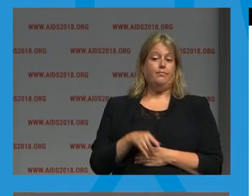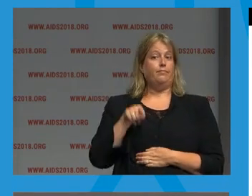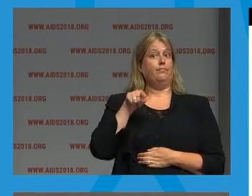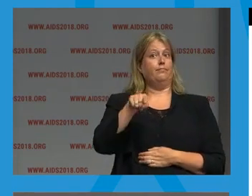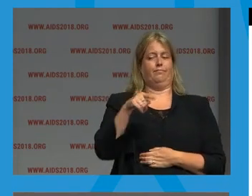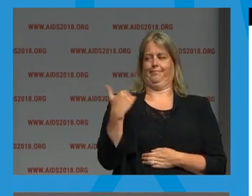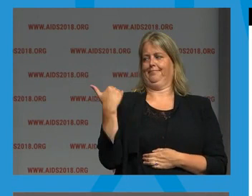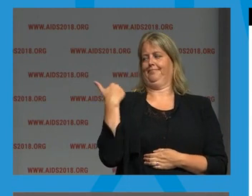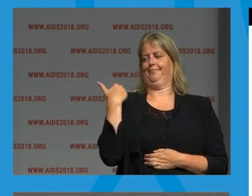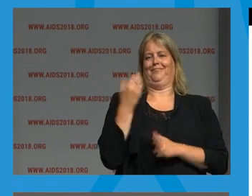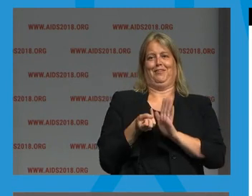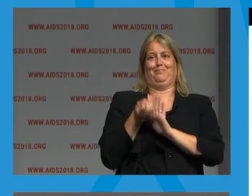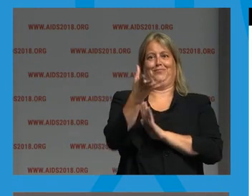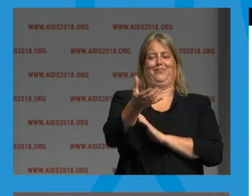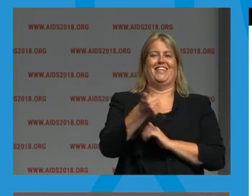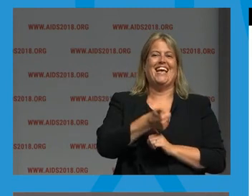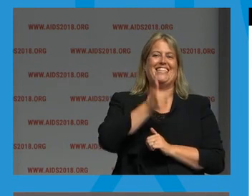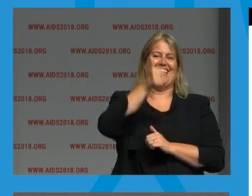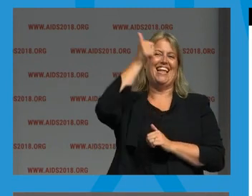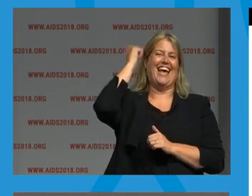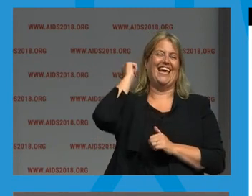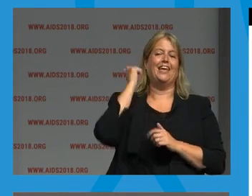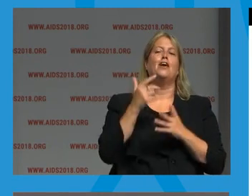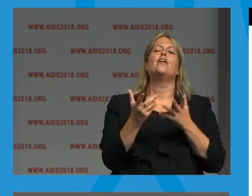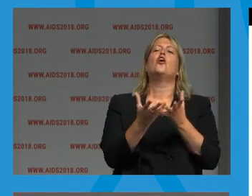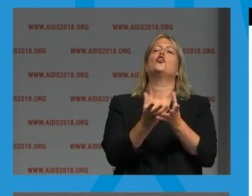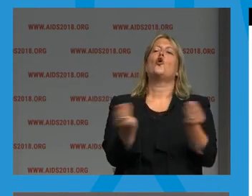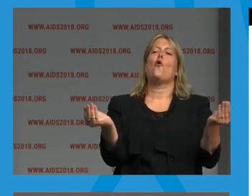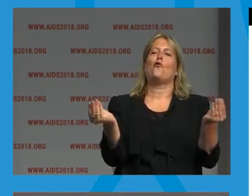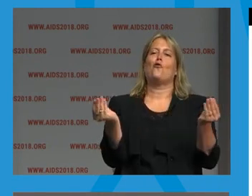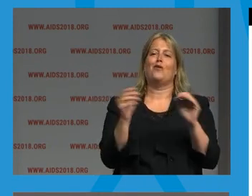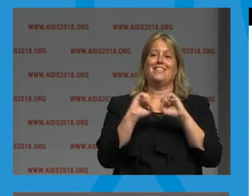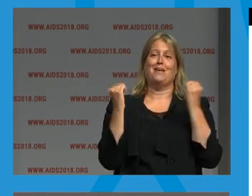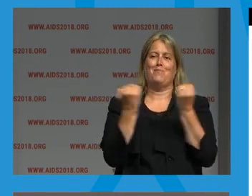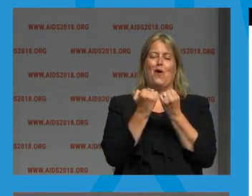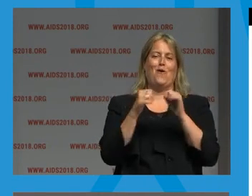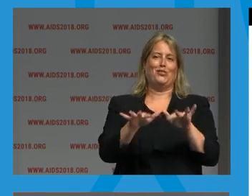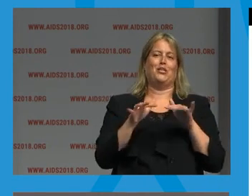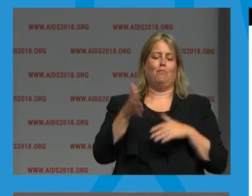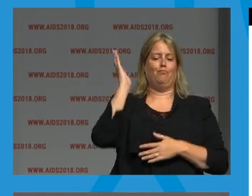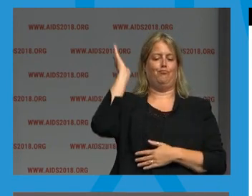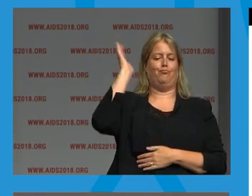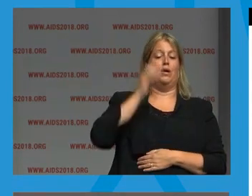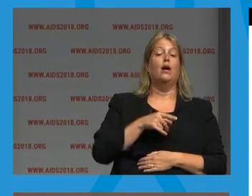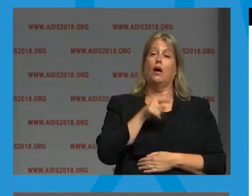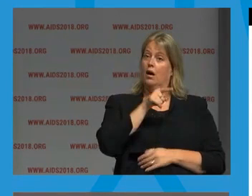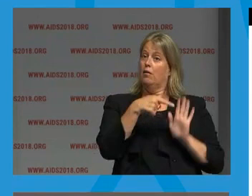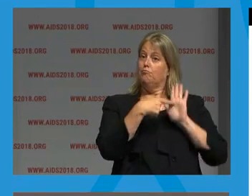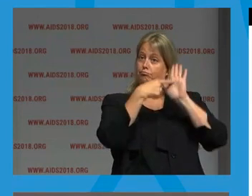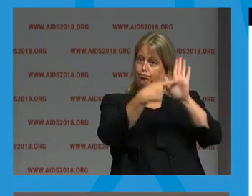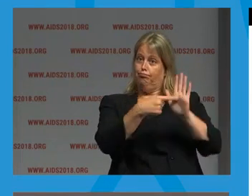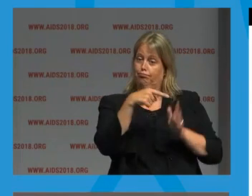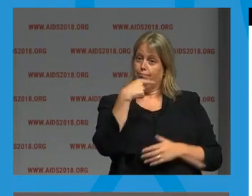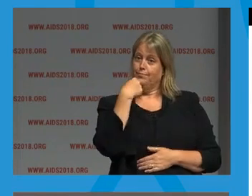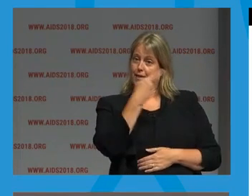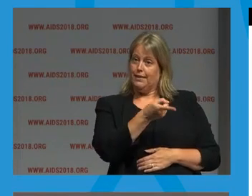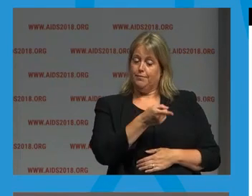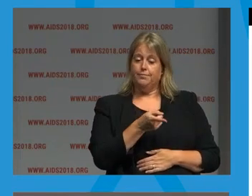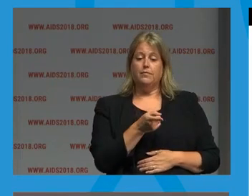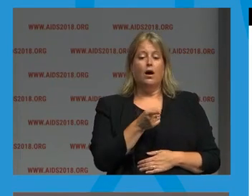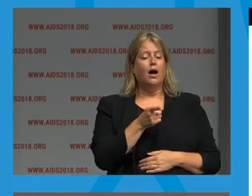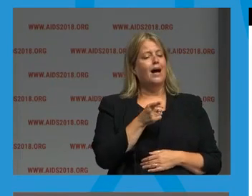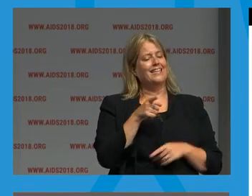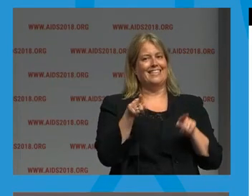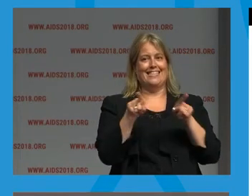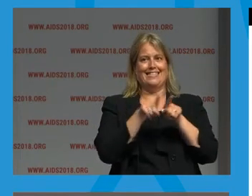just reported yesterday during the Cure Symposium. And as Michele showed, we did not see those